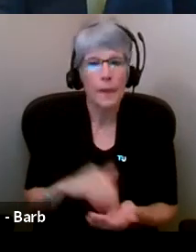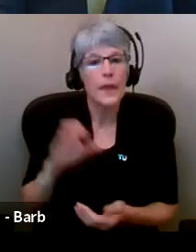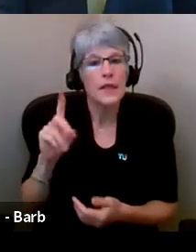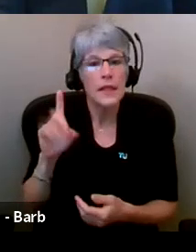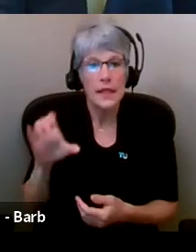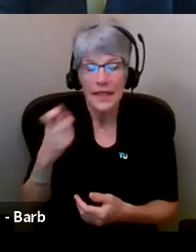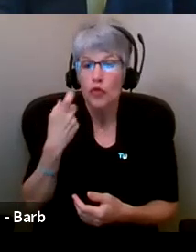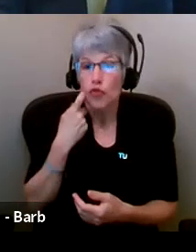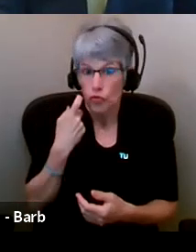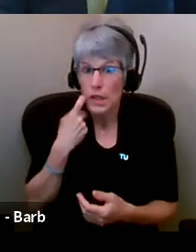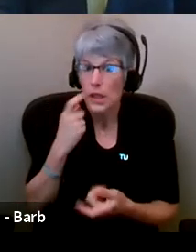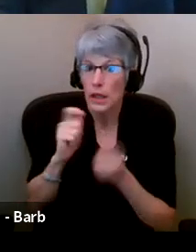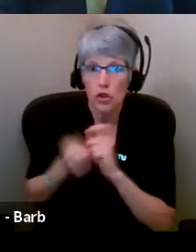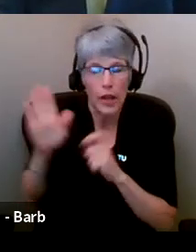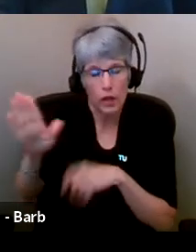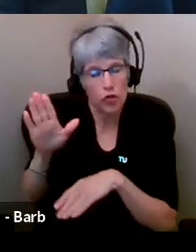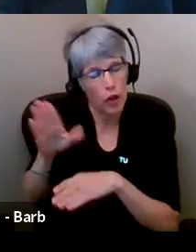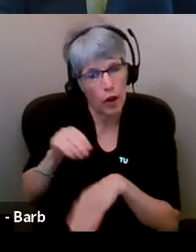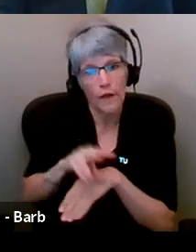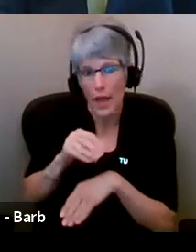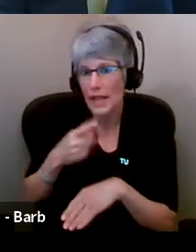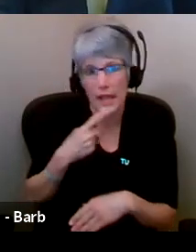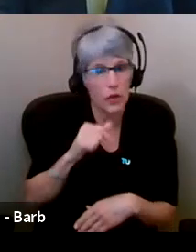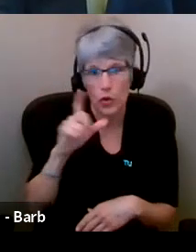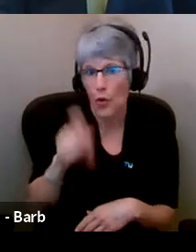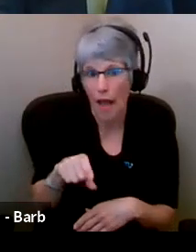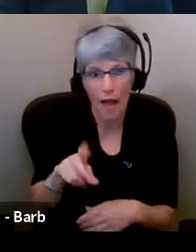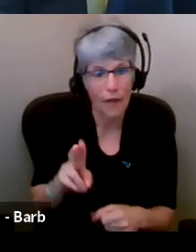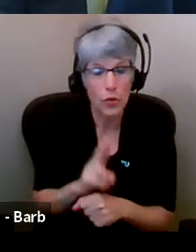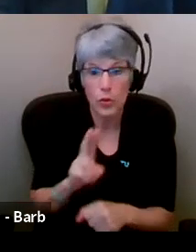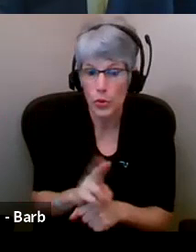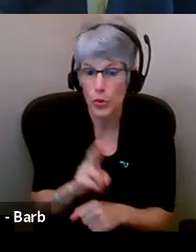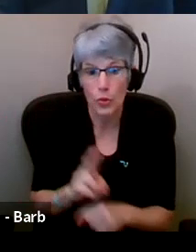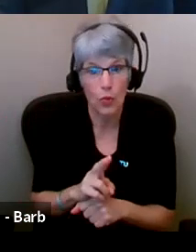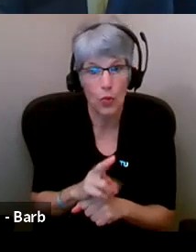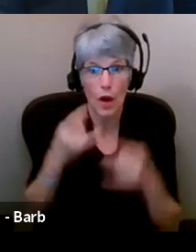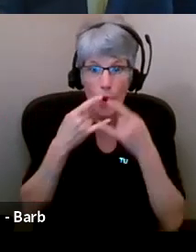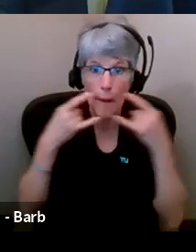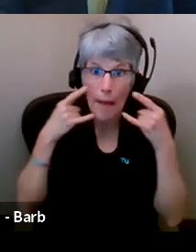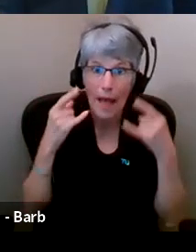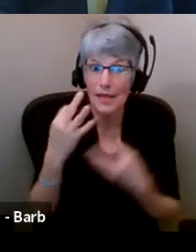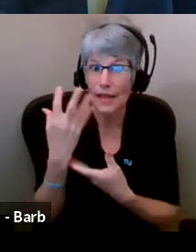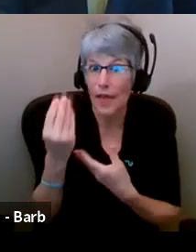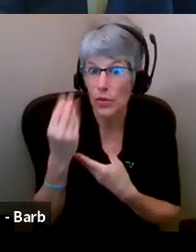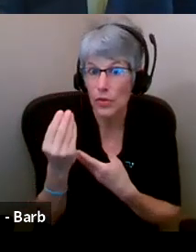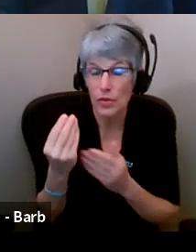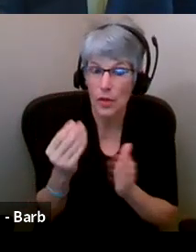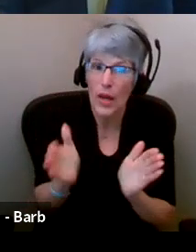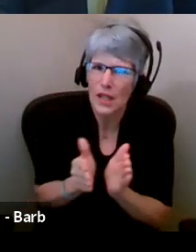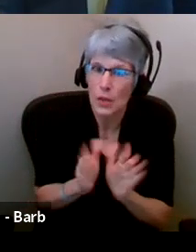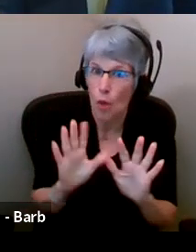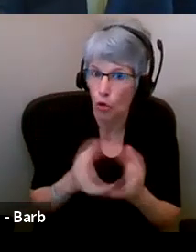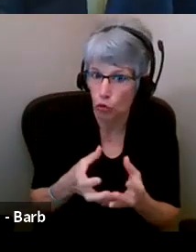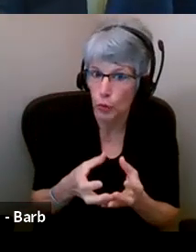just recently changed their advice on that and said you do not have to wear a mask when you are outdoors and in small groups. And